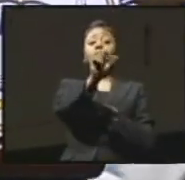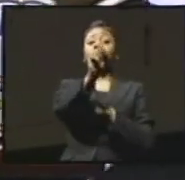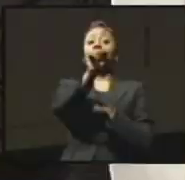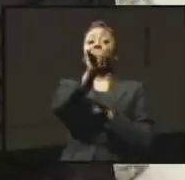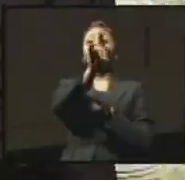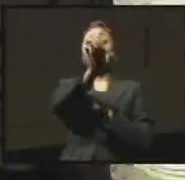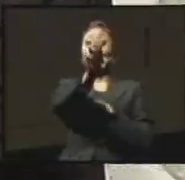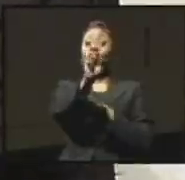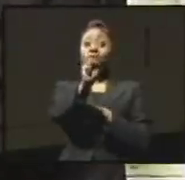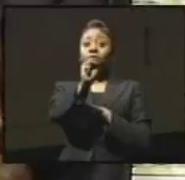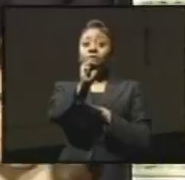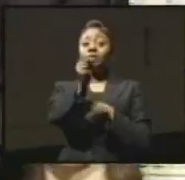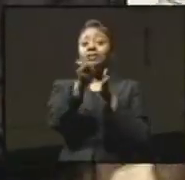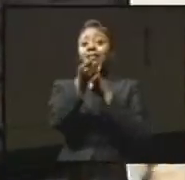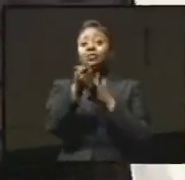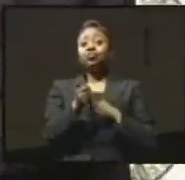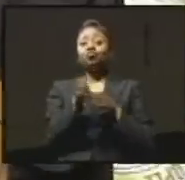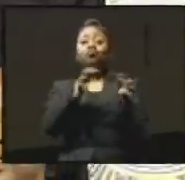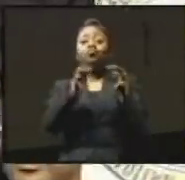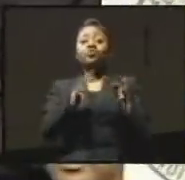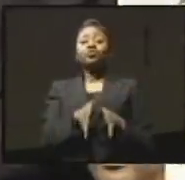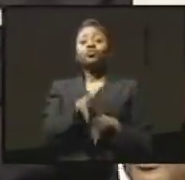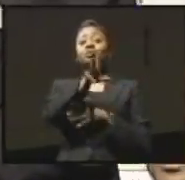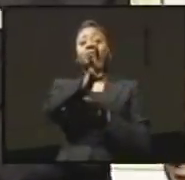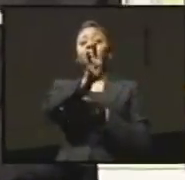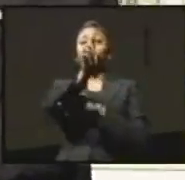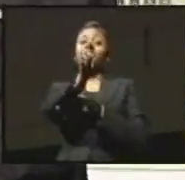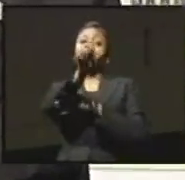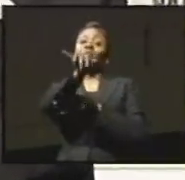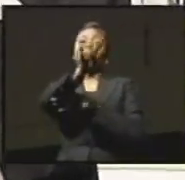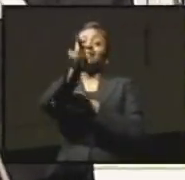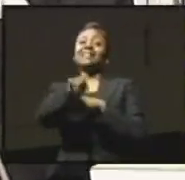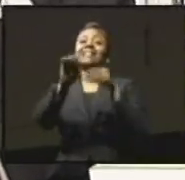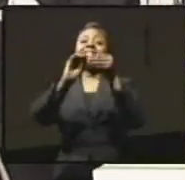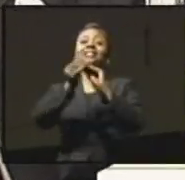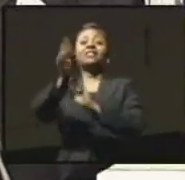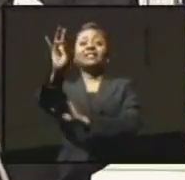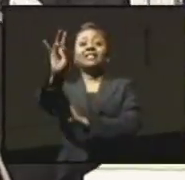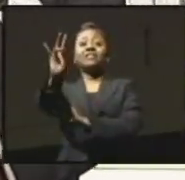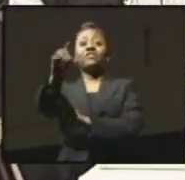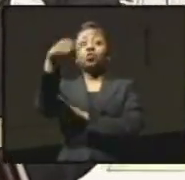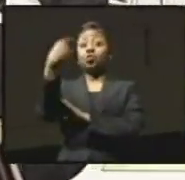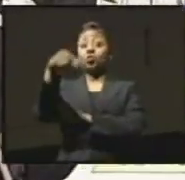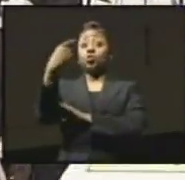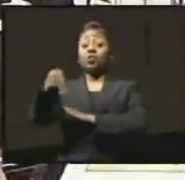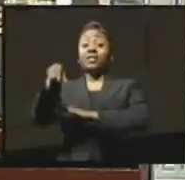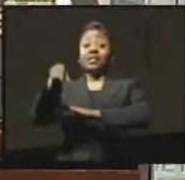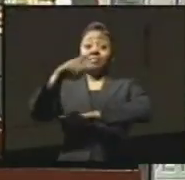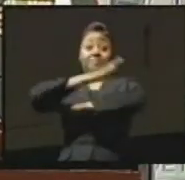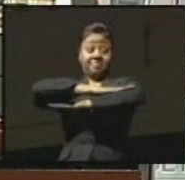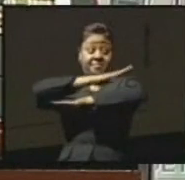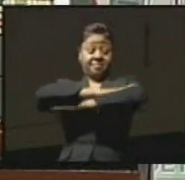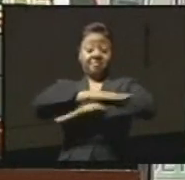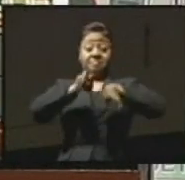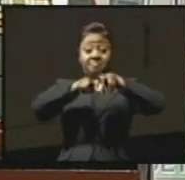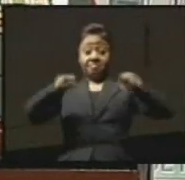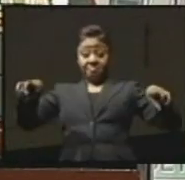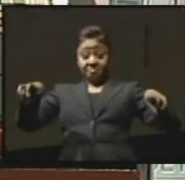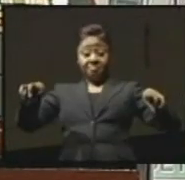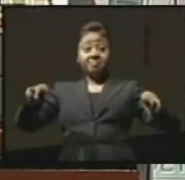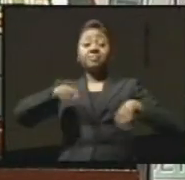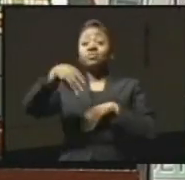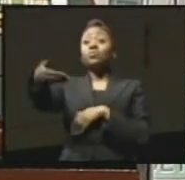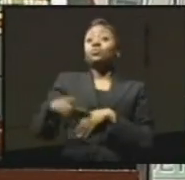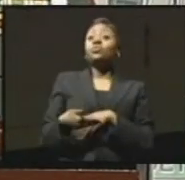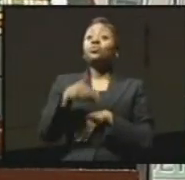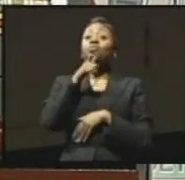Director, WXYZ Channel 7. At the green dais, please welcome Mr.